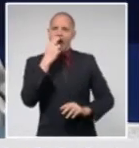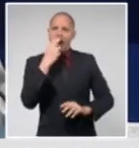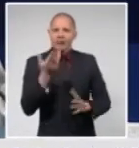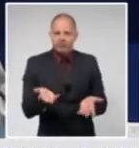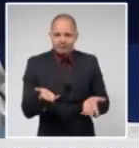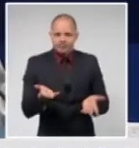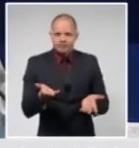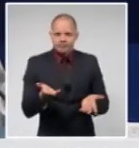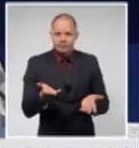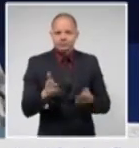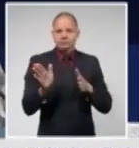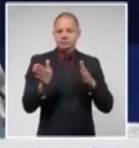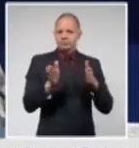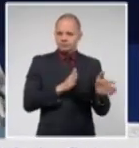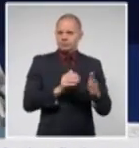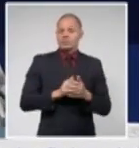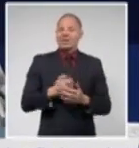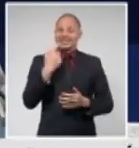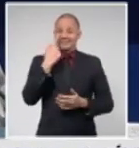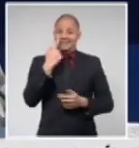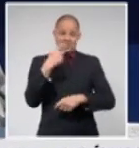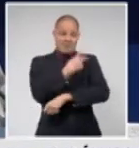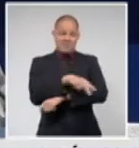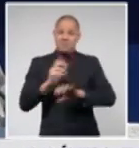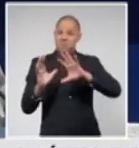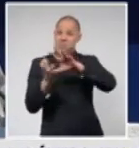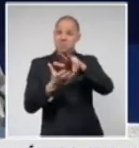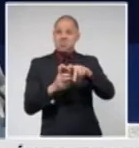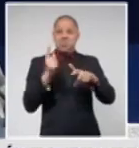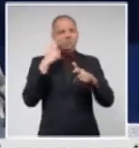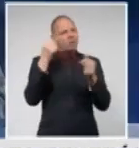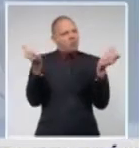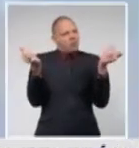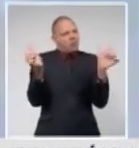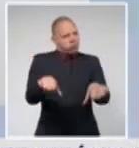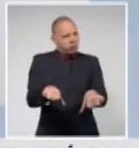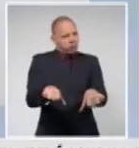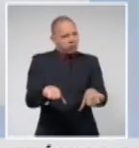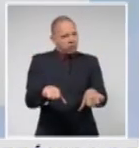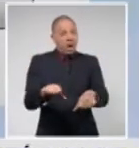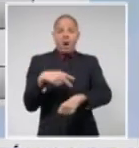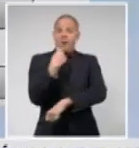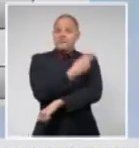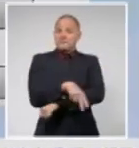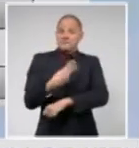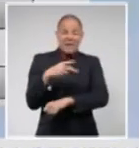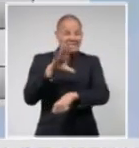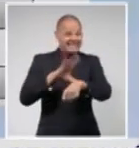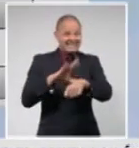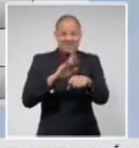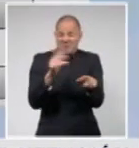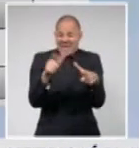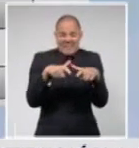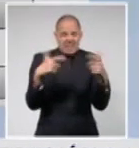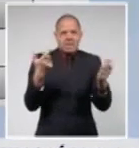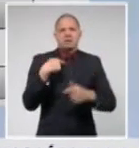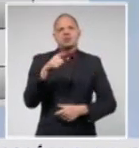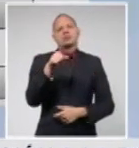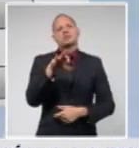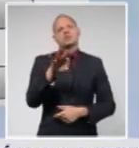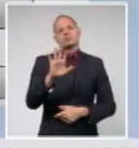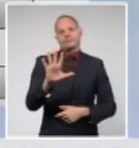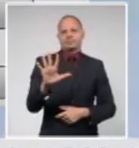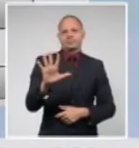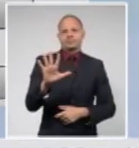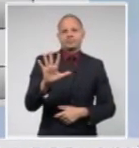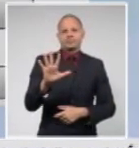in Cuba. Now we are going to turn our attention to the world. As of yesterday, COVID-19